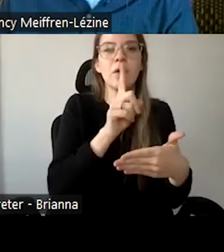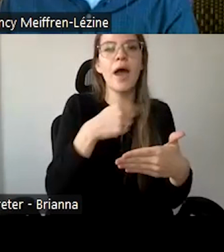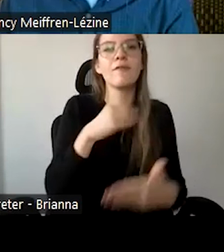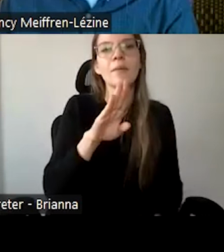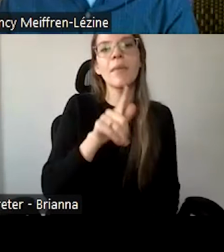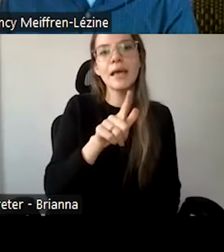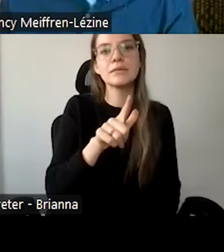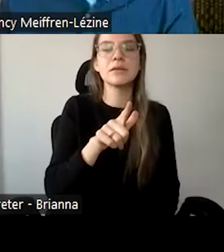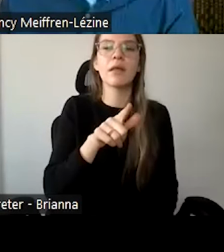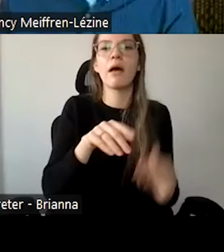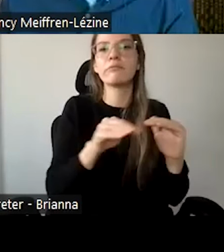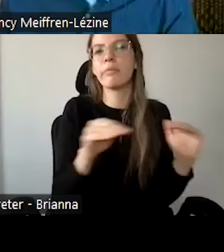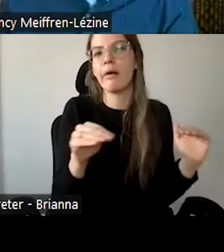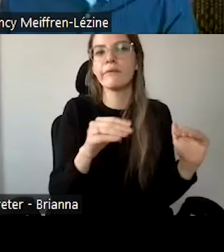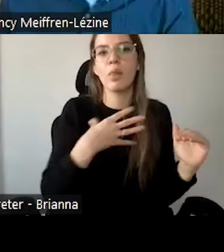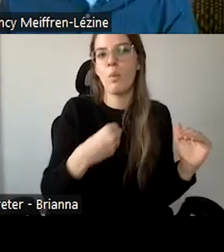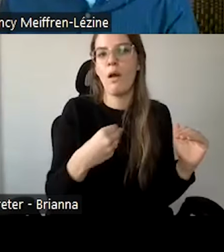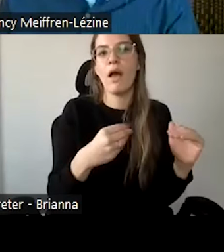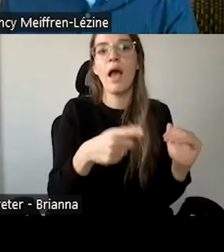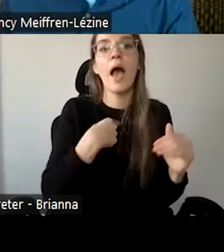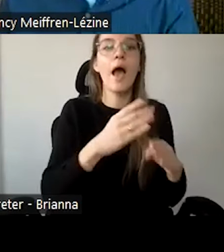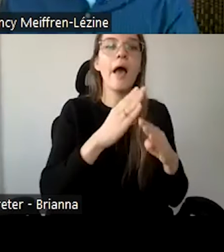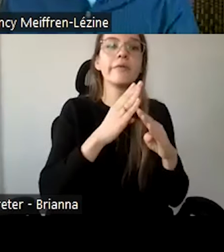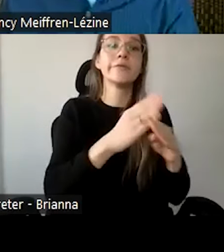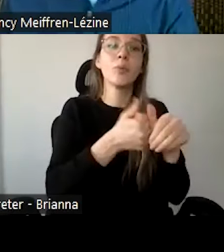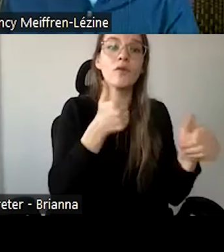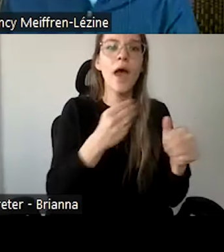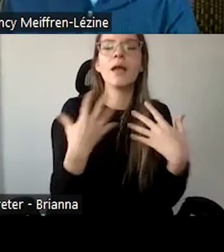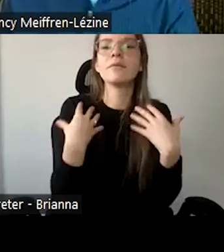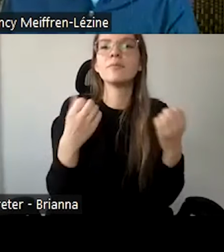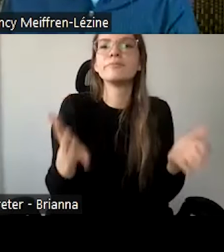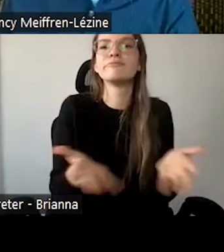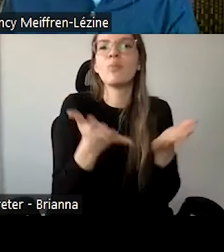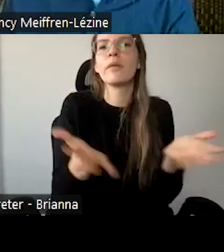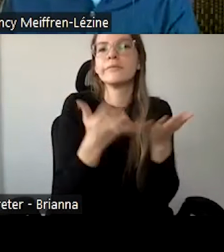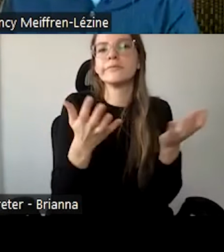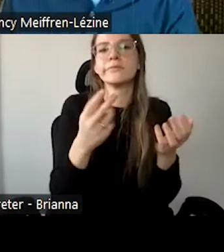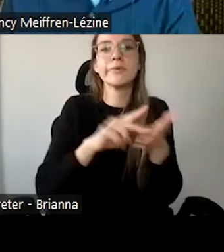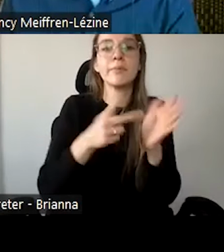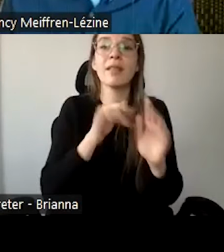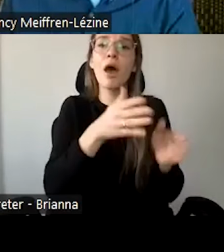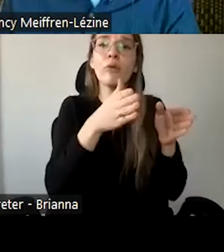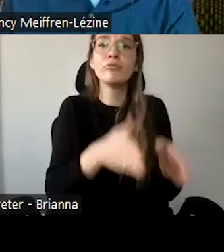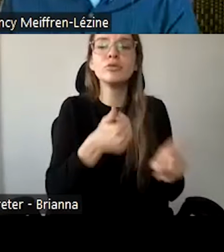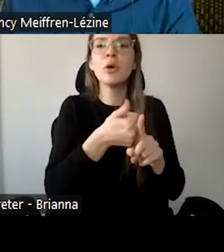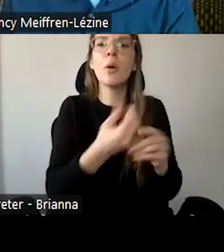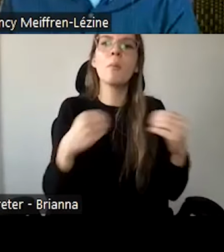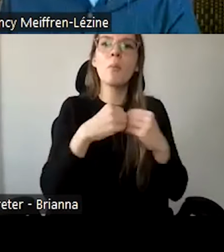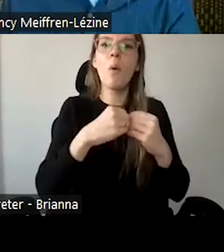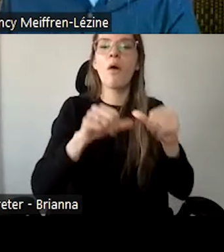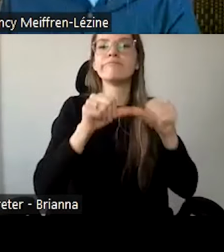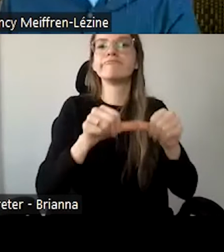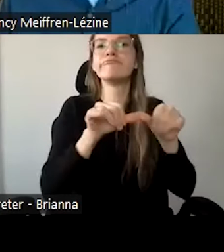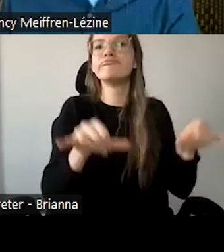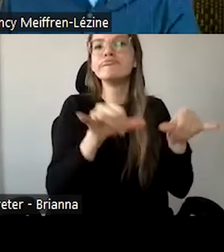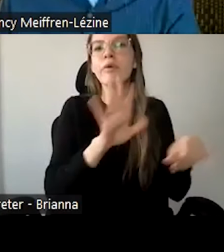level and you have prevention and wellness promotion, that's something that can keep a person more towards the status quo,